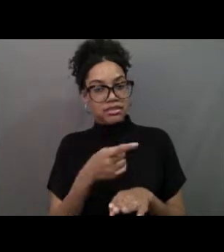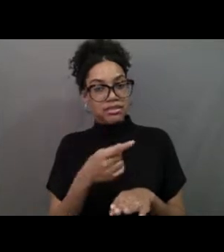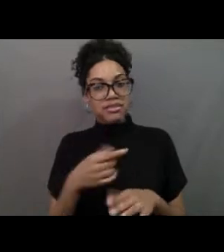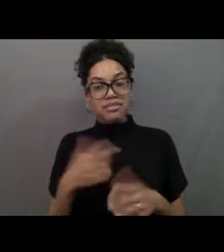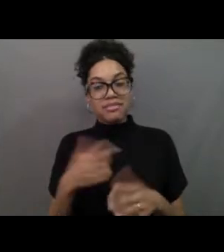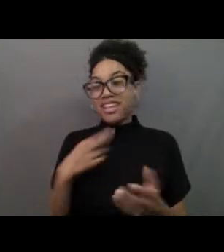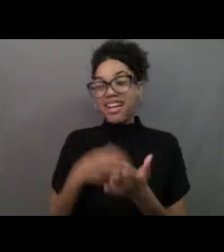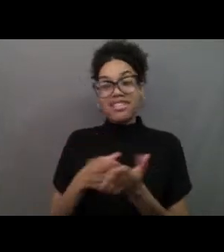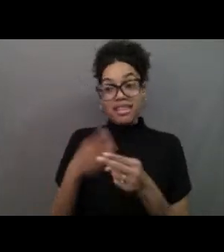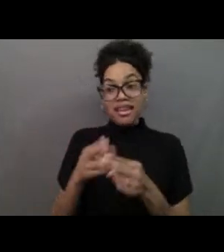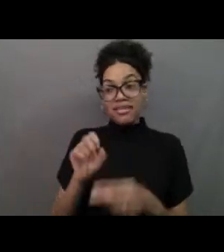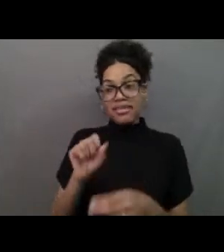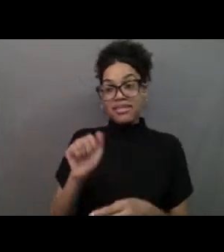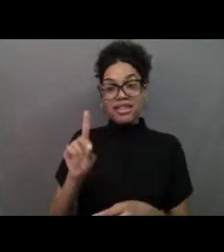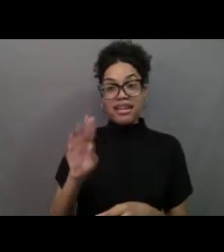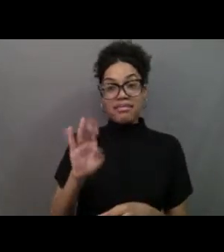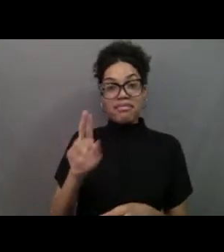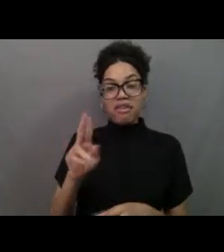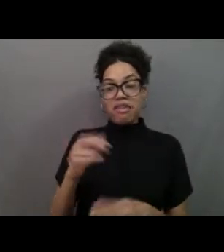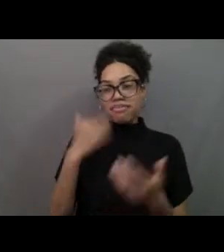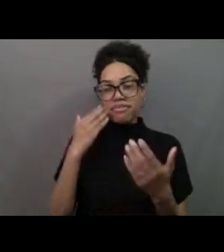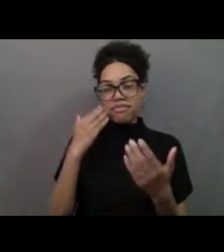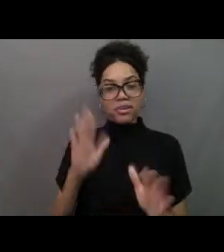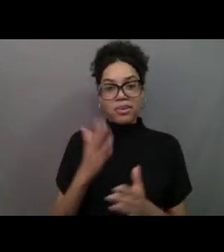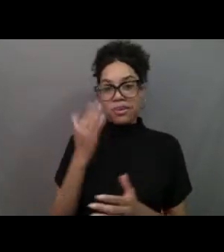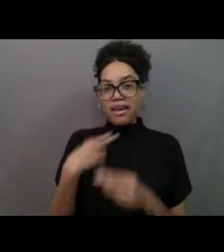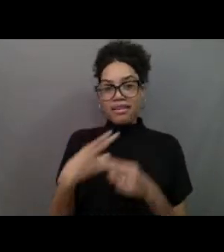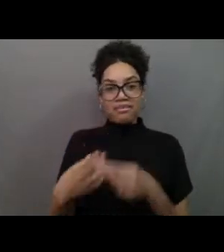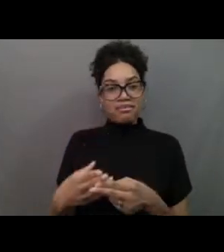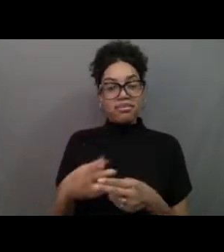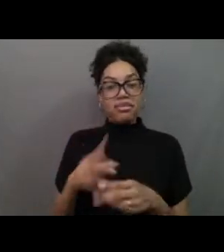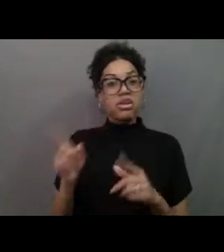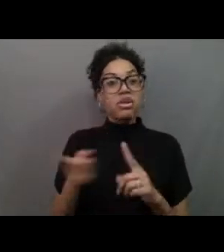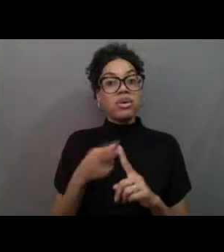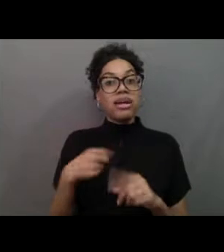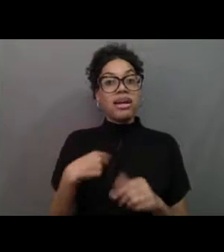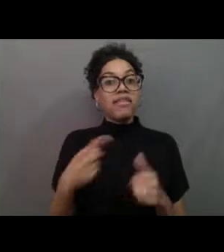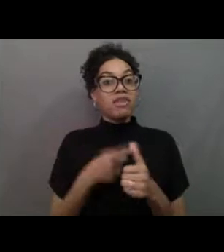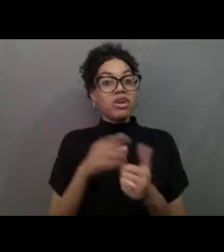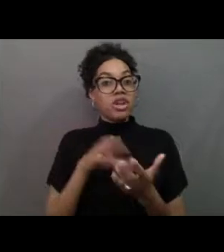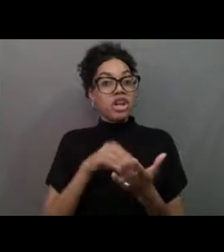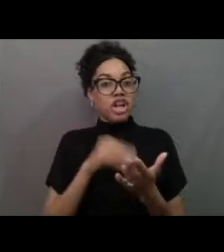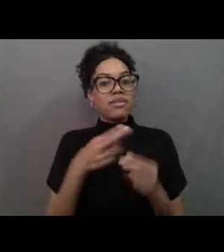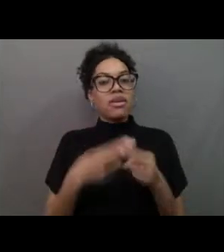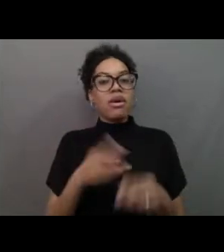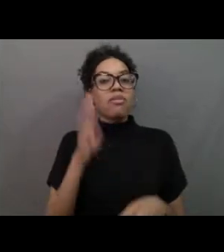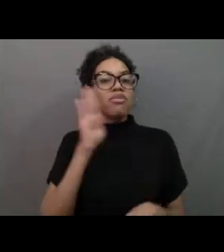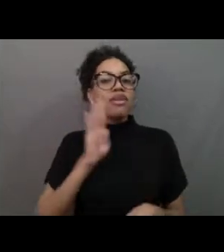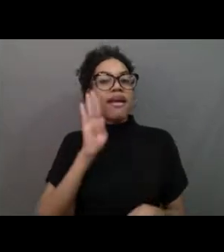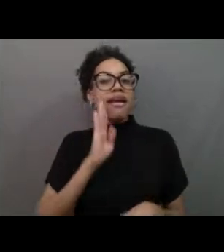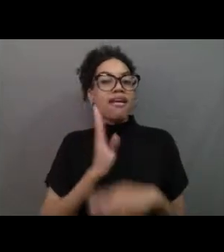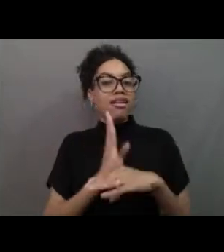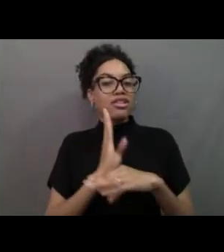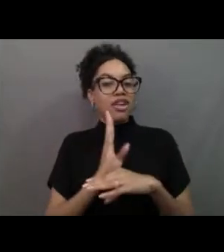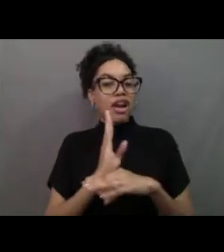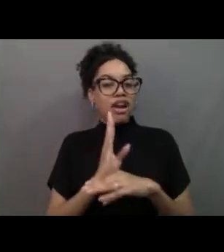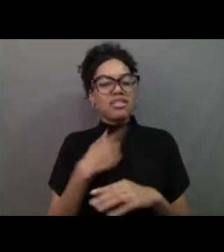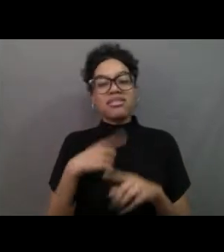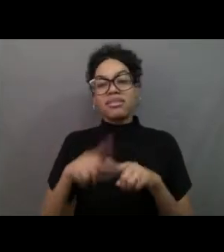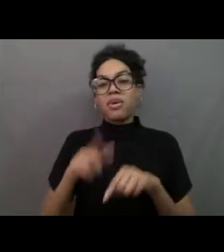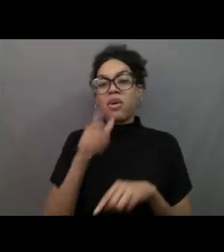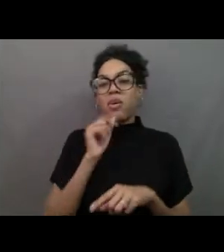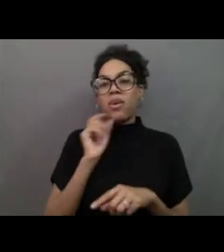no idea why they're called sandbar sharks. When I first met and learned about them, they were called brown sharks. So it depends on who you ask. And I